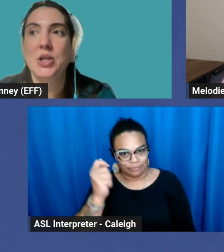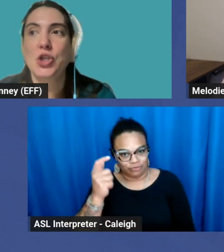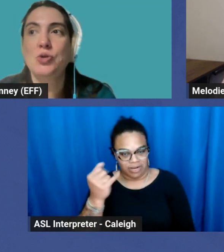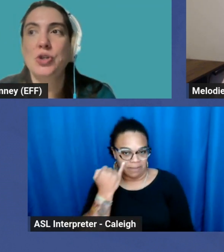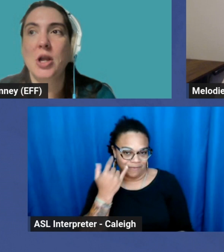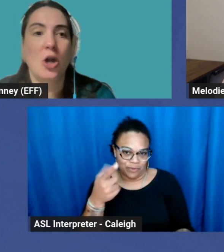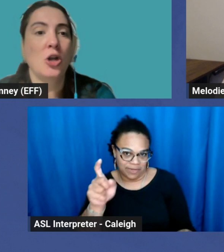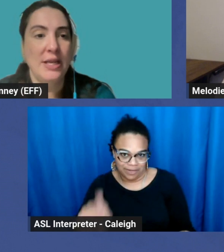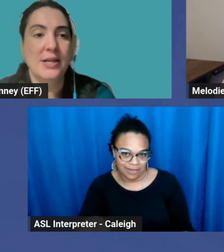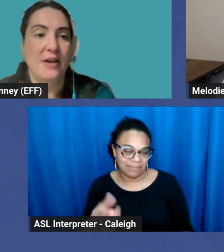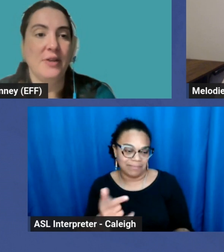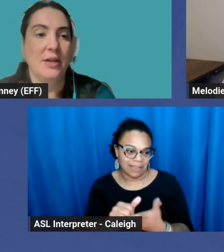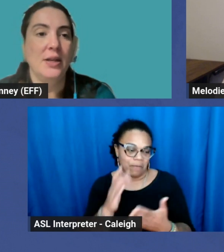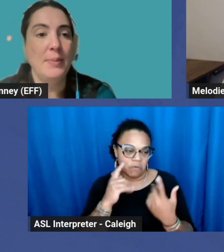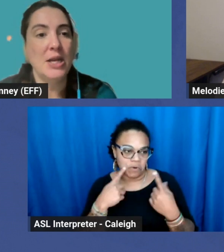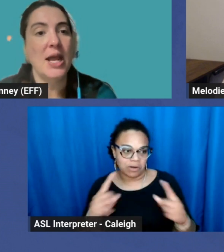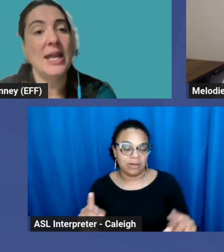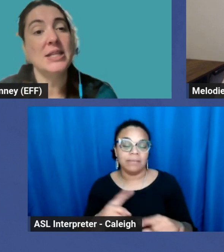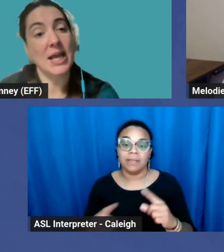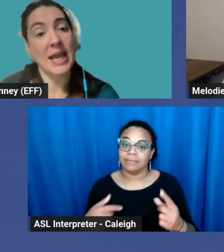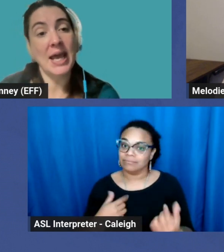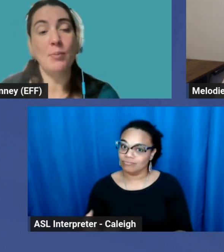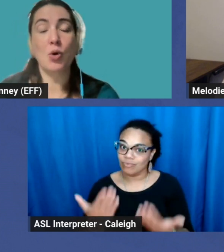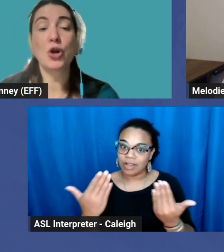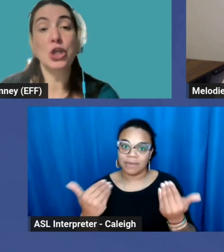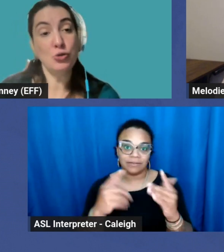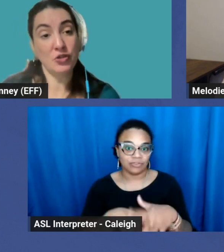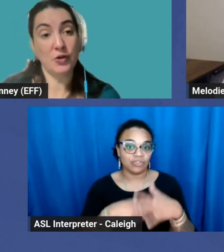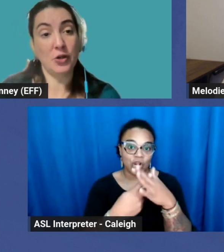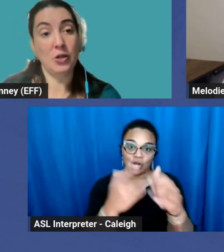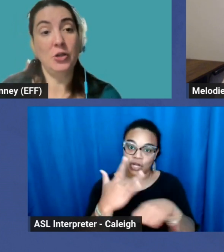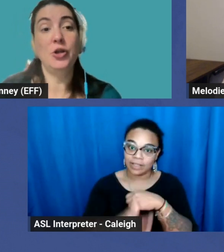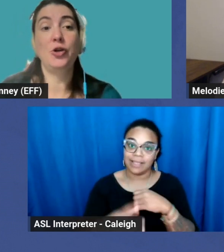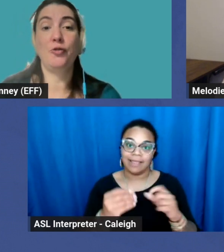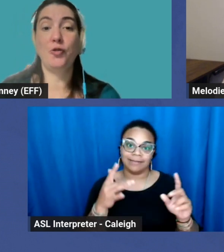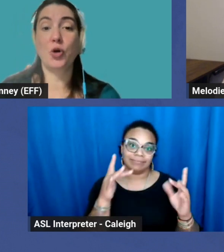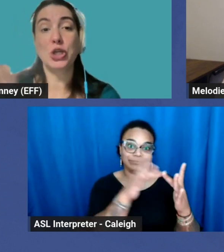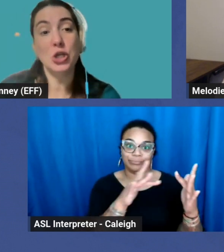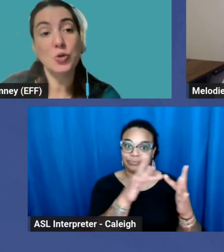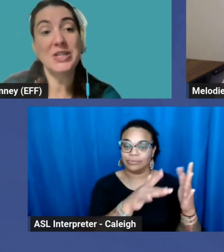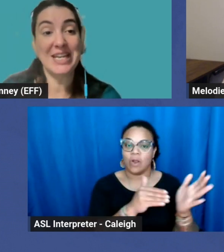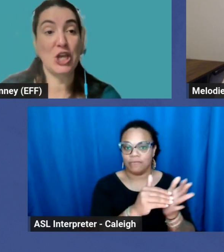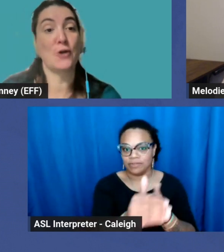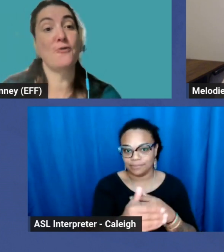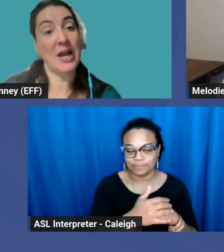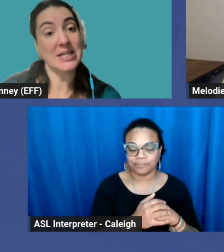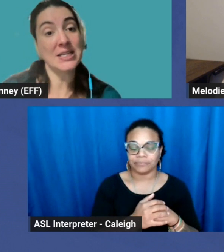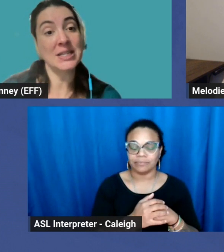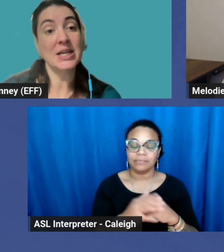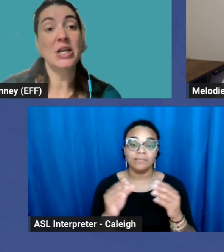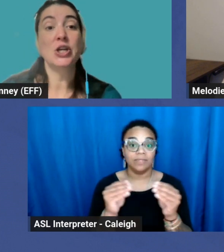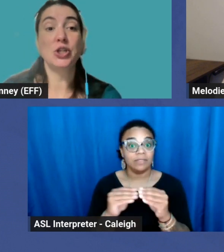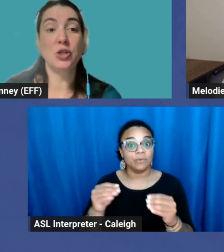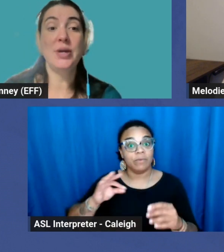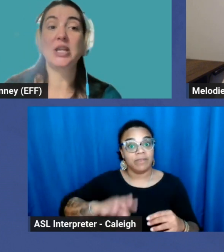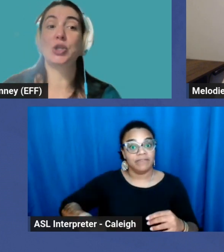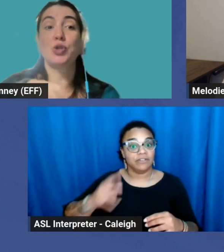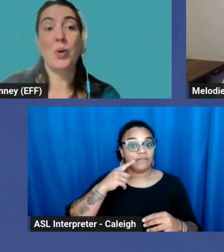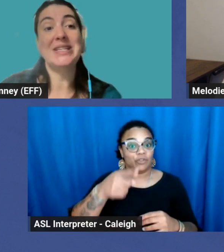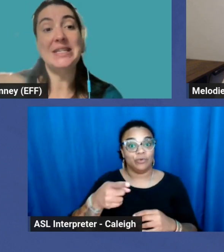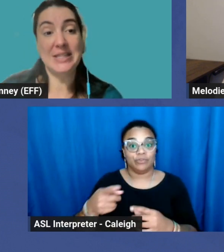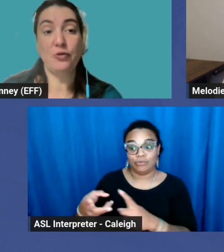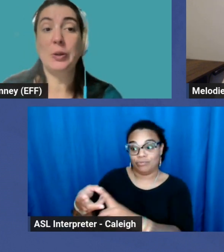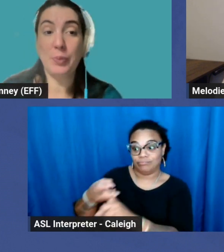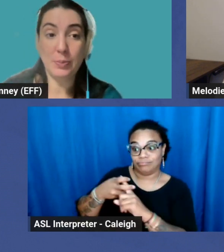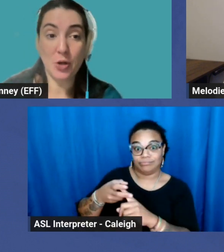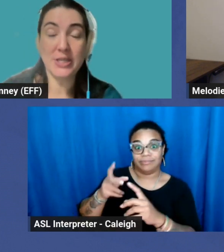But use early and often. I mean, and it's, again, more useful for you to get your friends to do it. And so